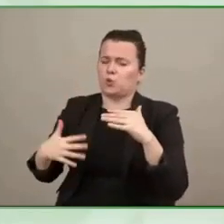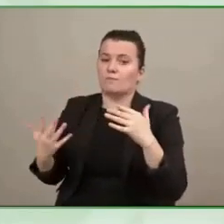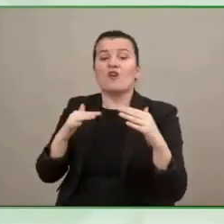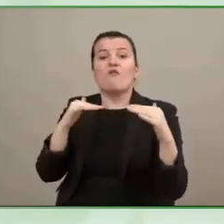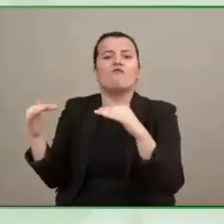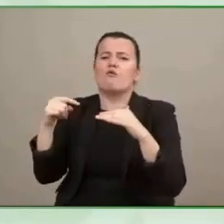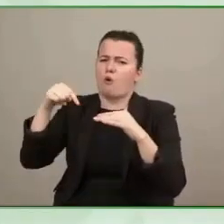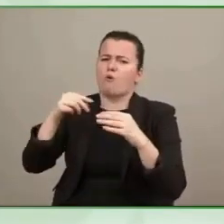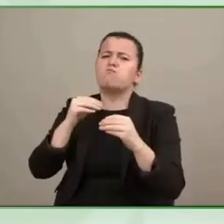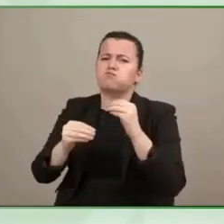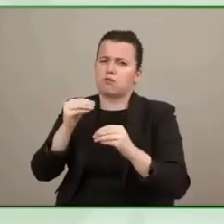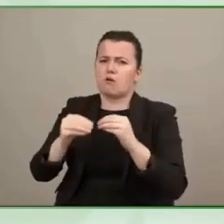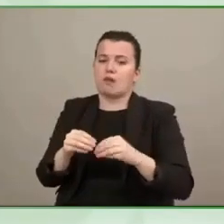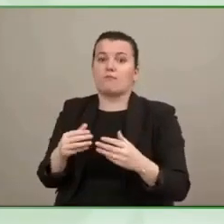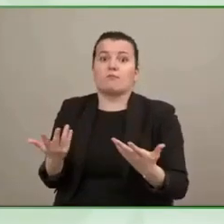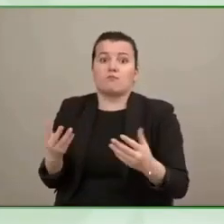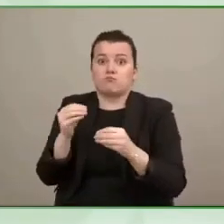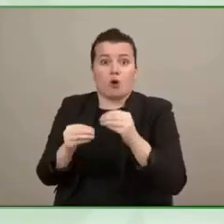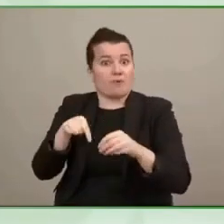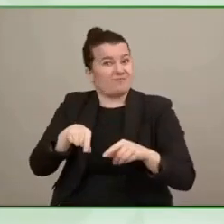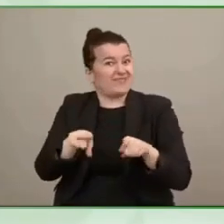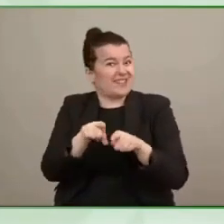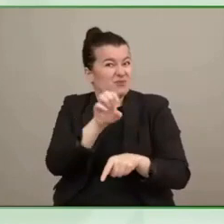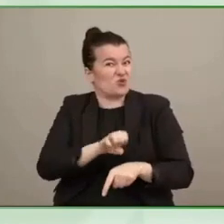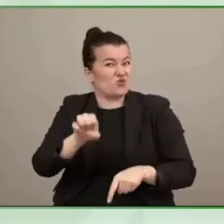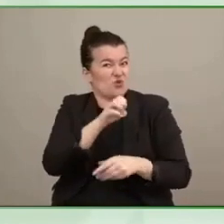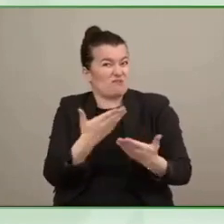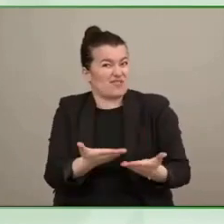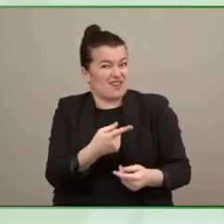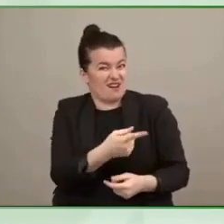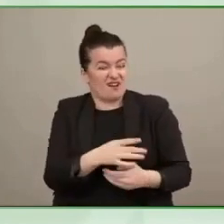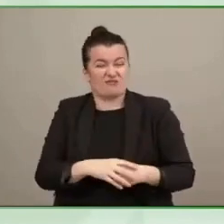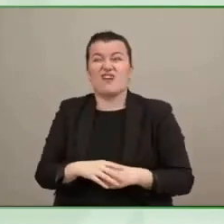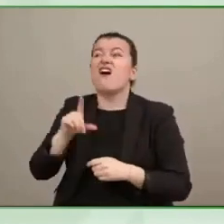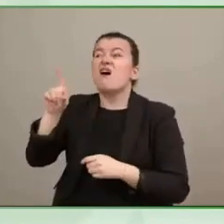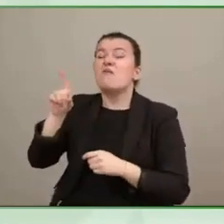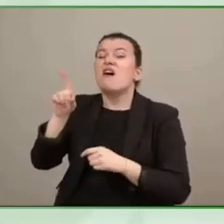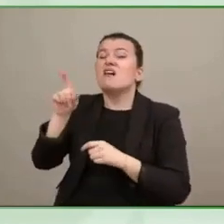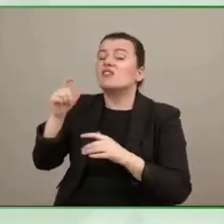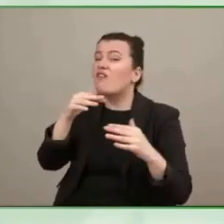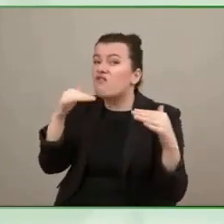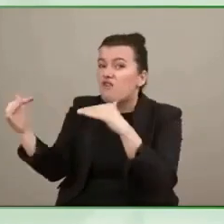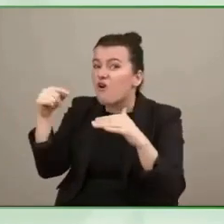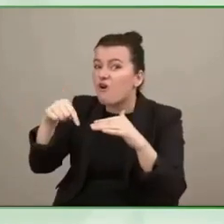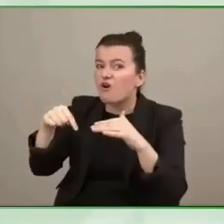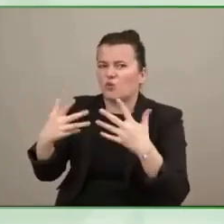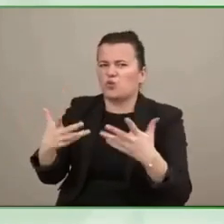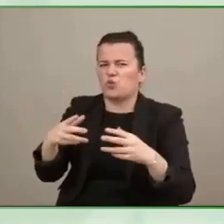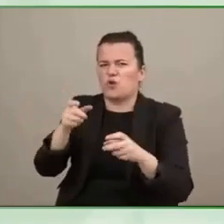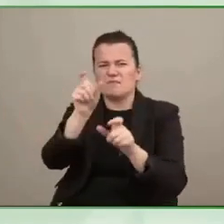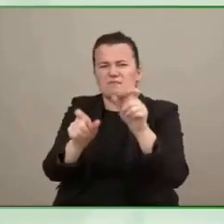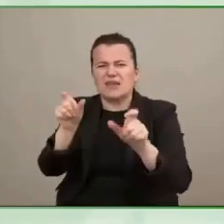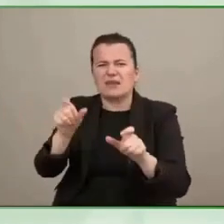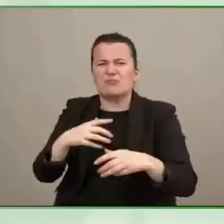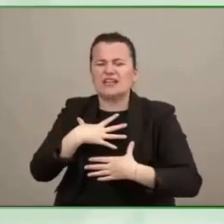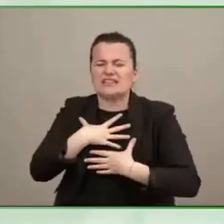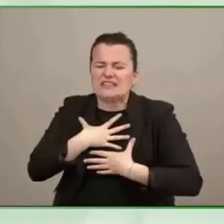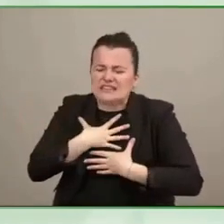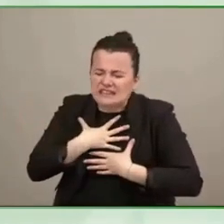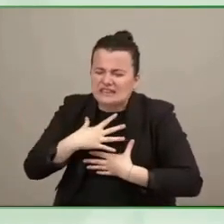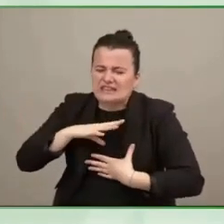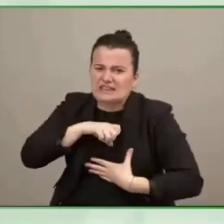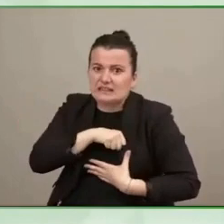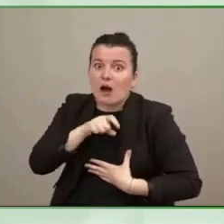most difficult also for people with disabilities. During war times and after war times, there are many more